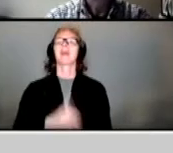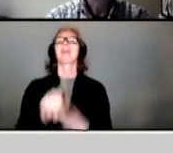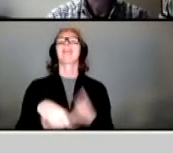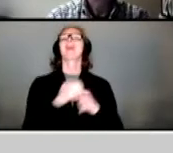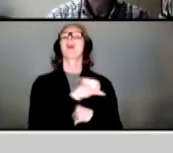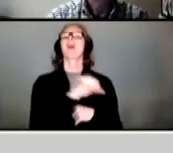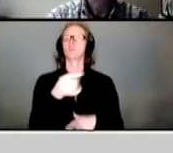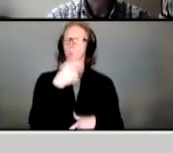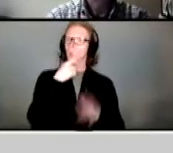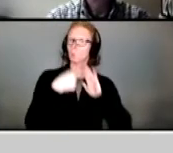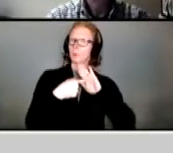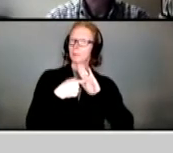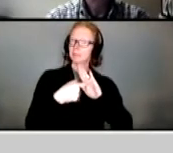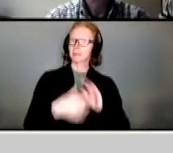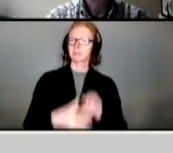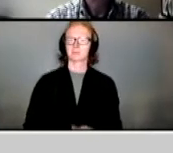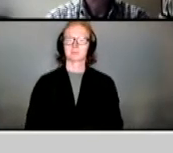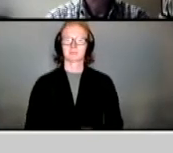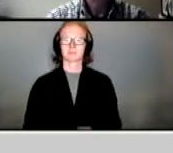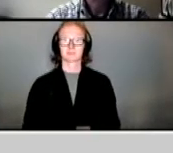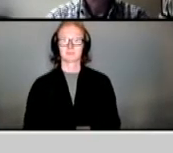also. Certainly.